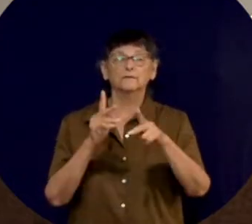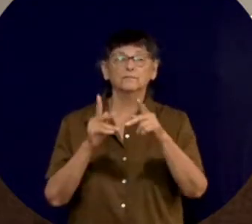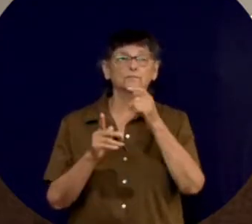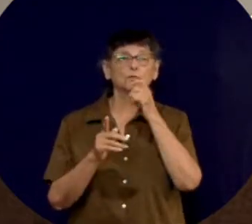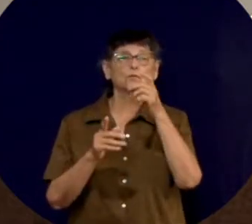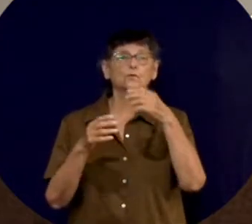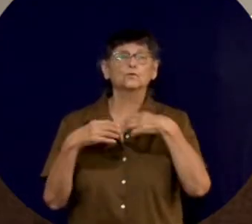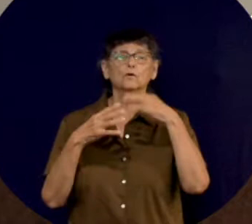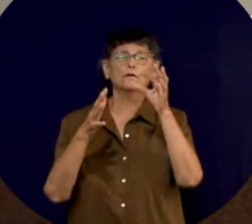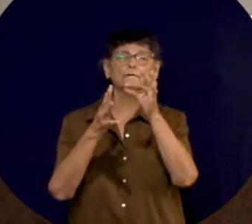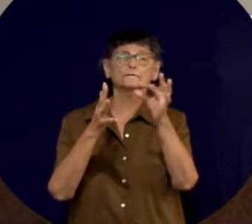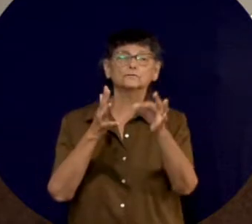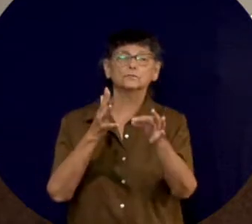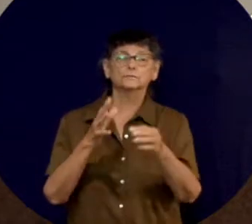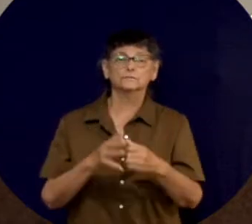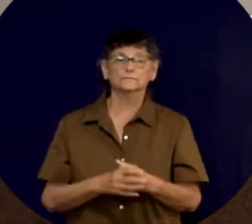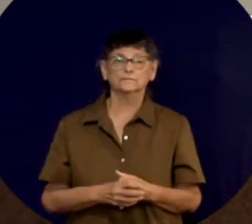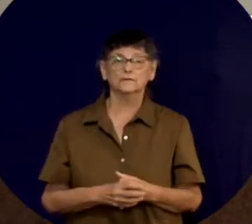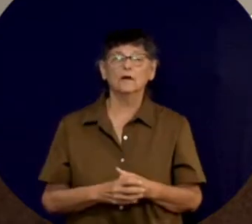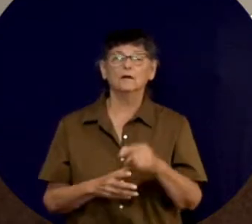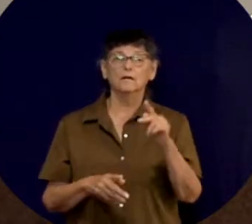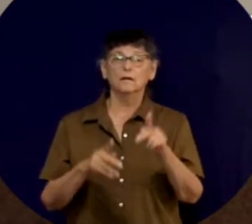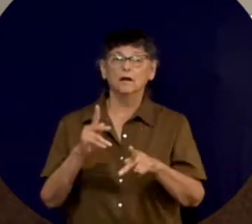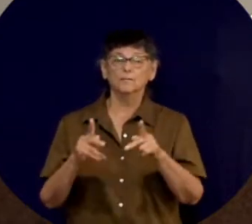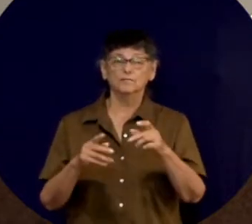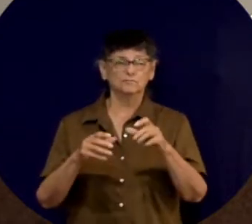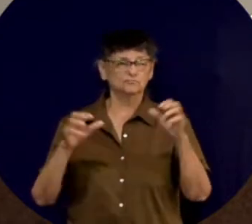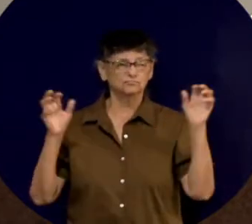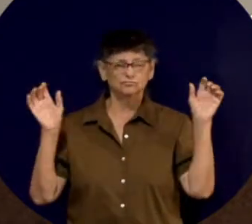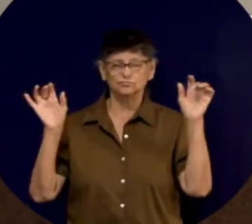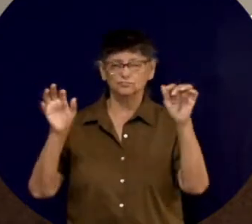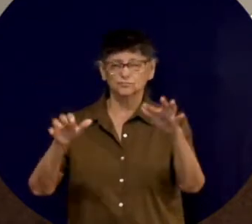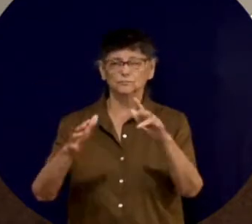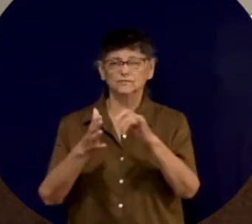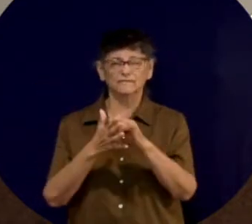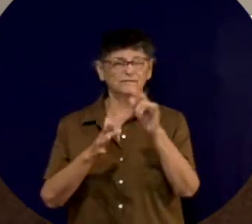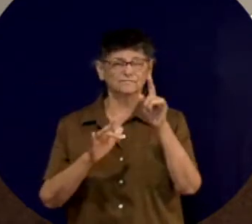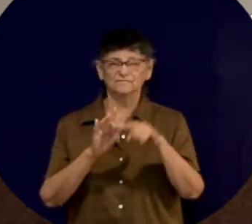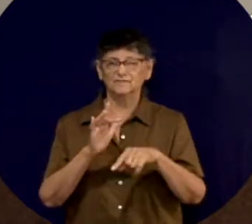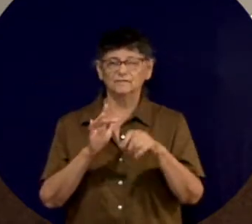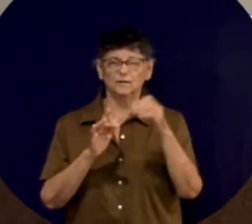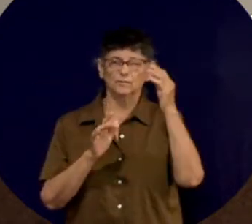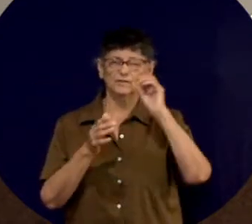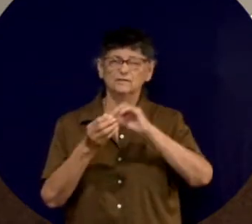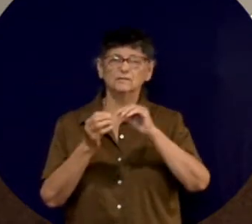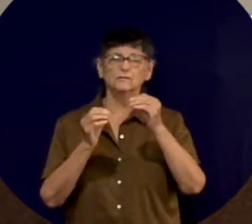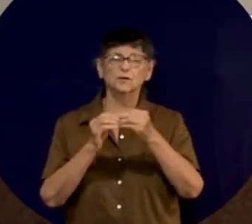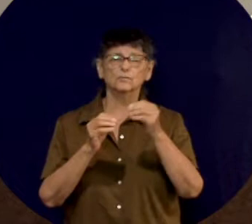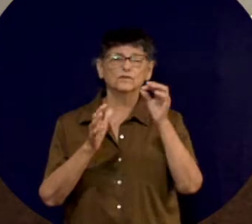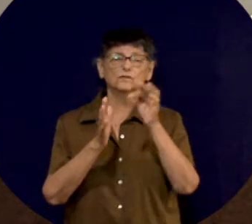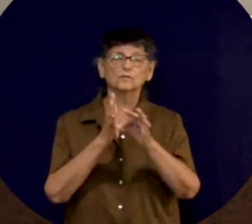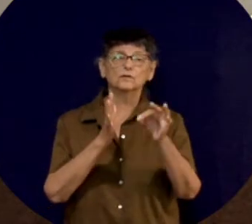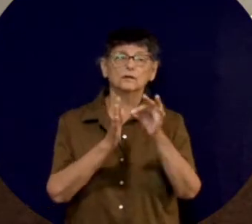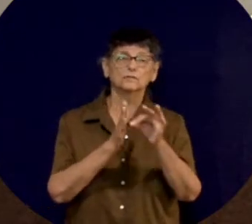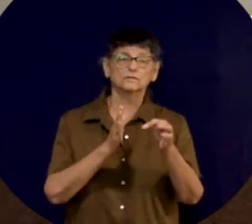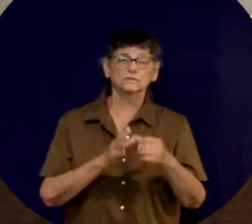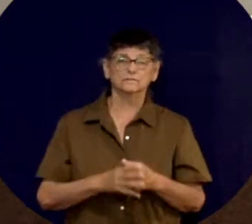whom you have chosen, a people so vast that it cannot be numbered or counted.